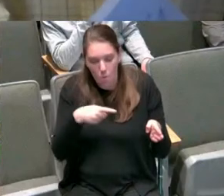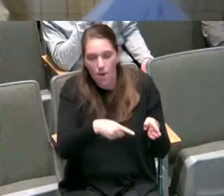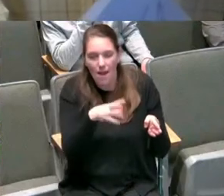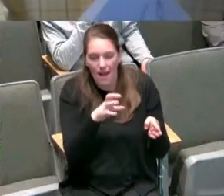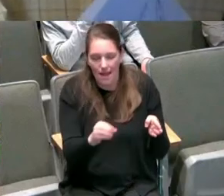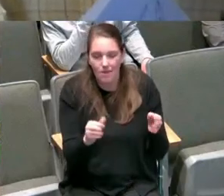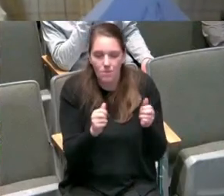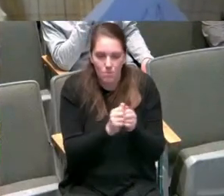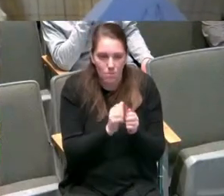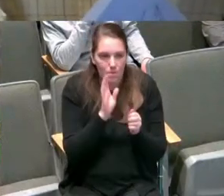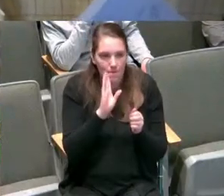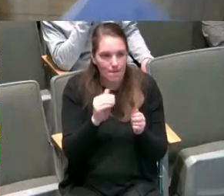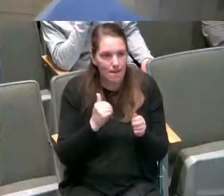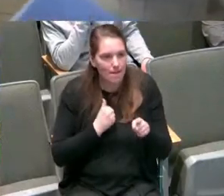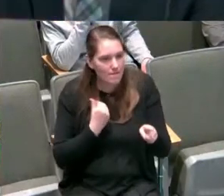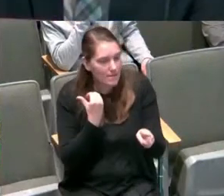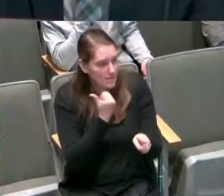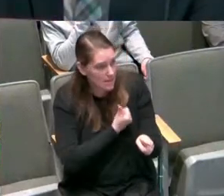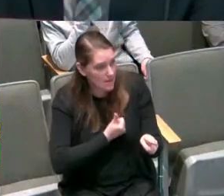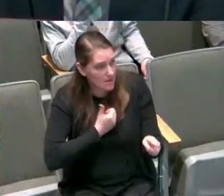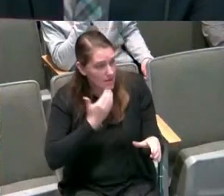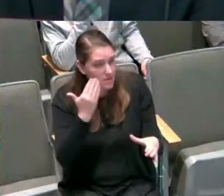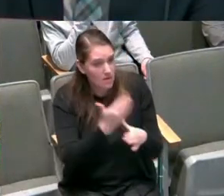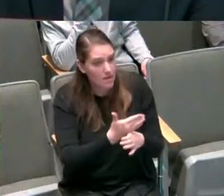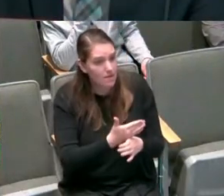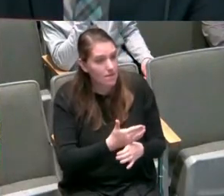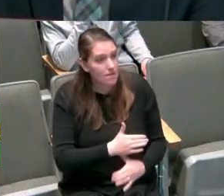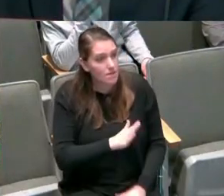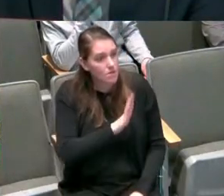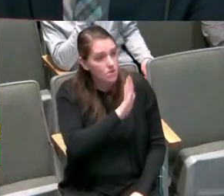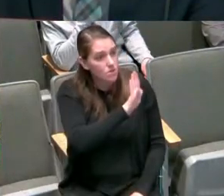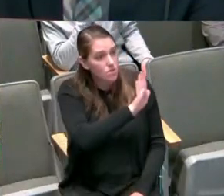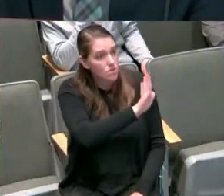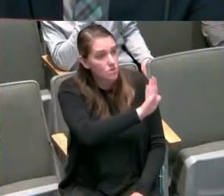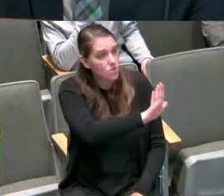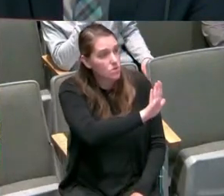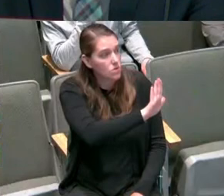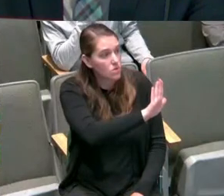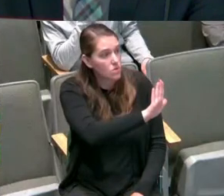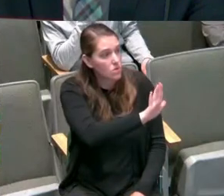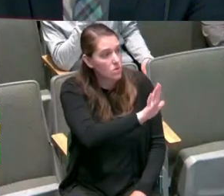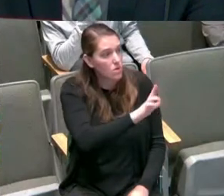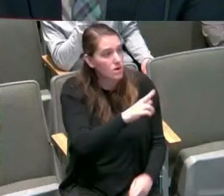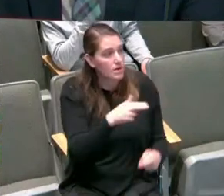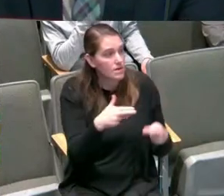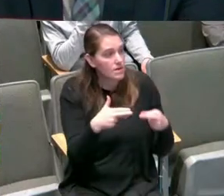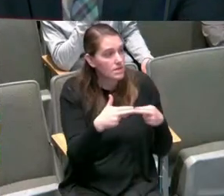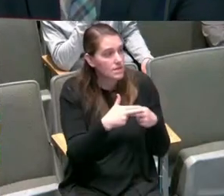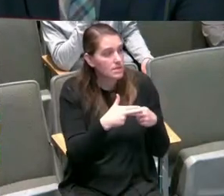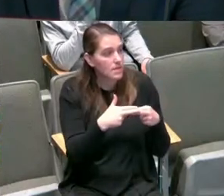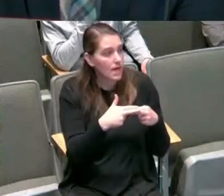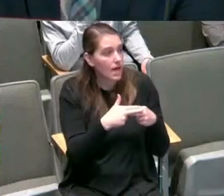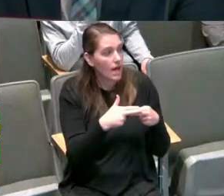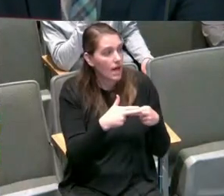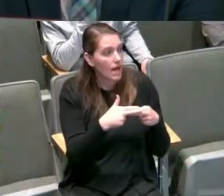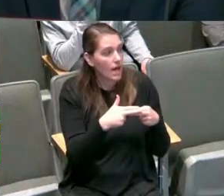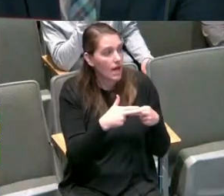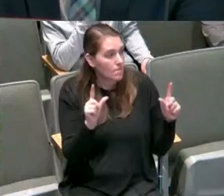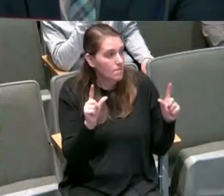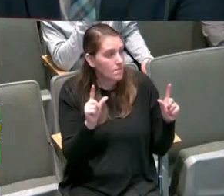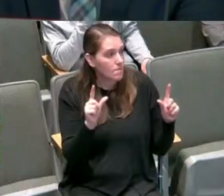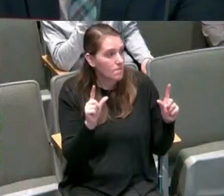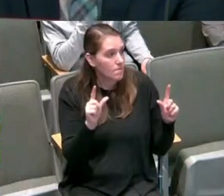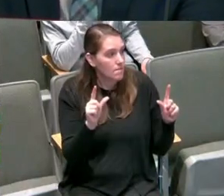um can I just interrupt you for one second your deck has not been up here um so I'd like to